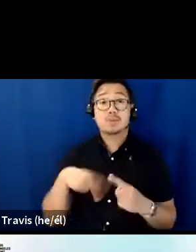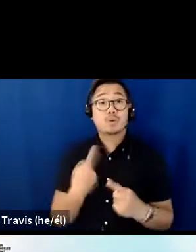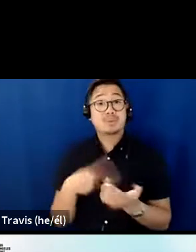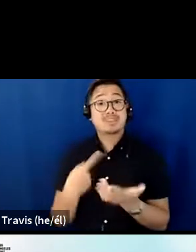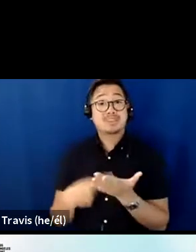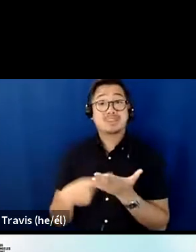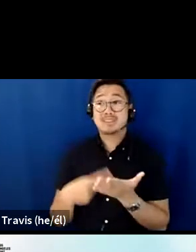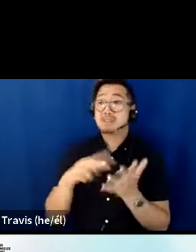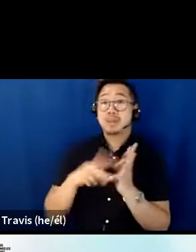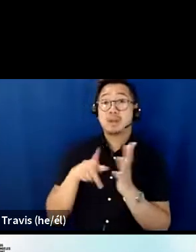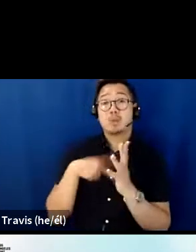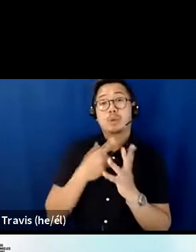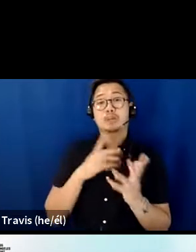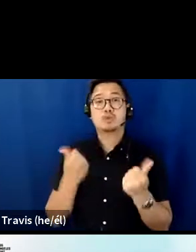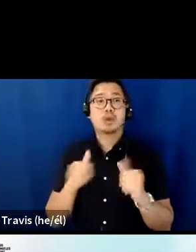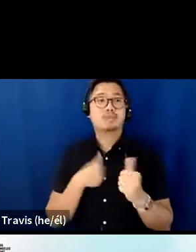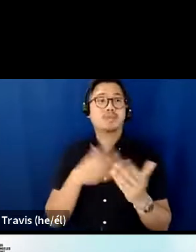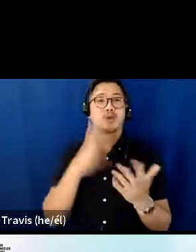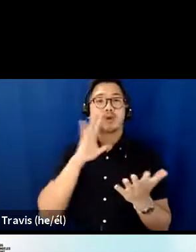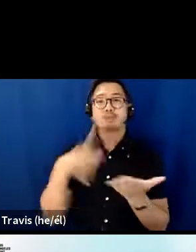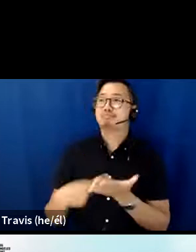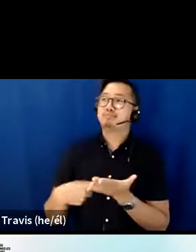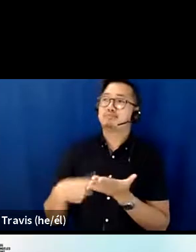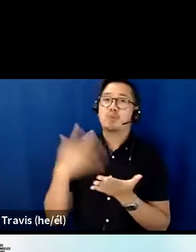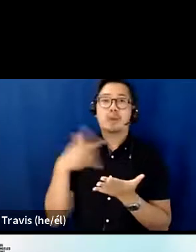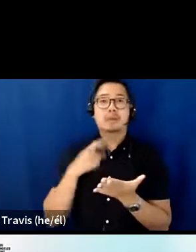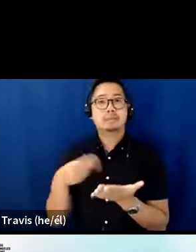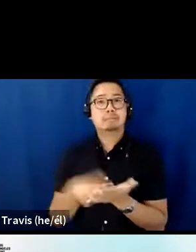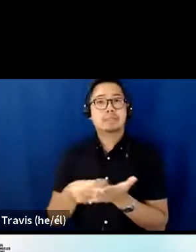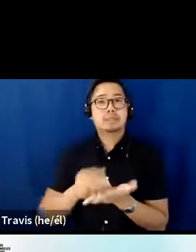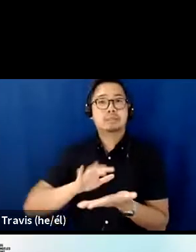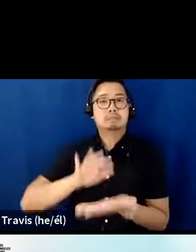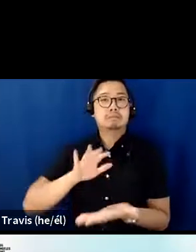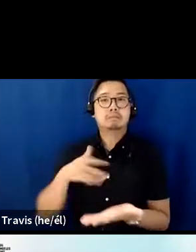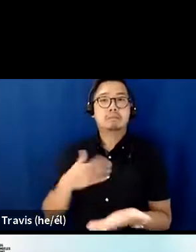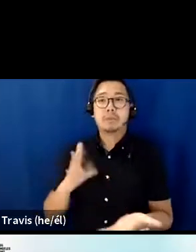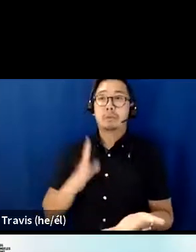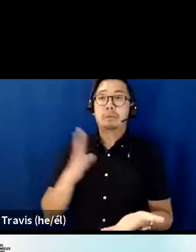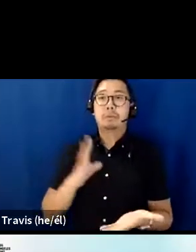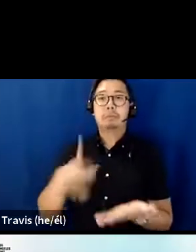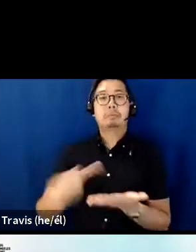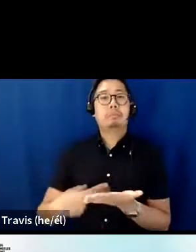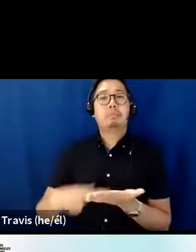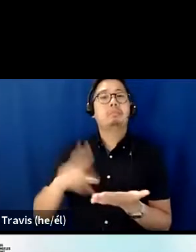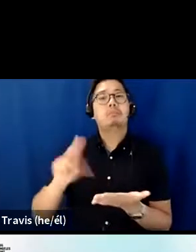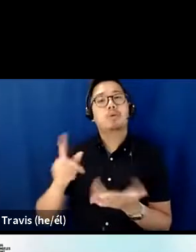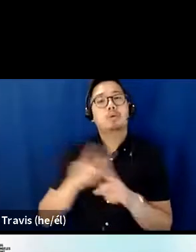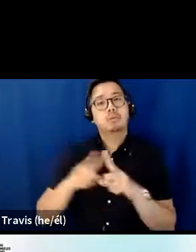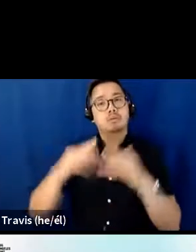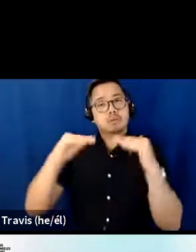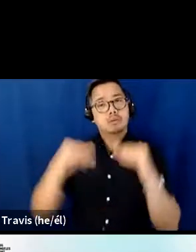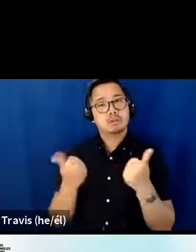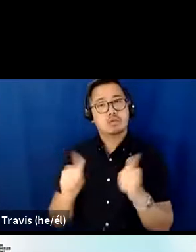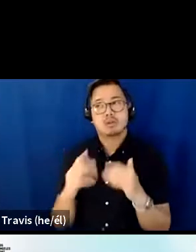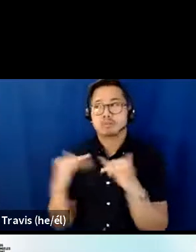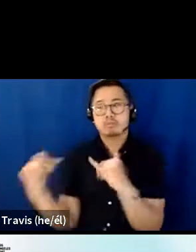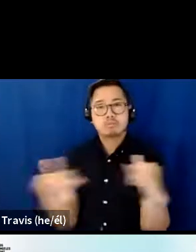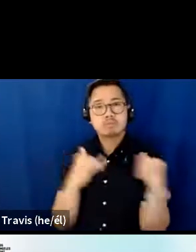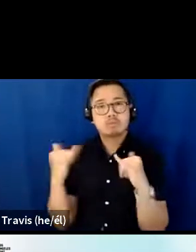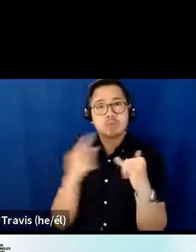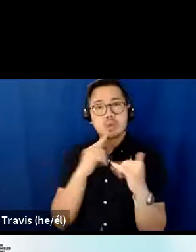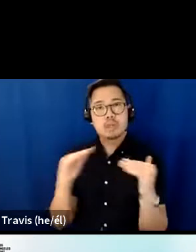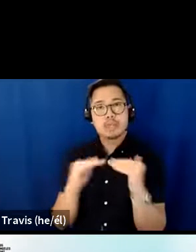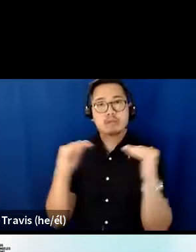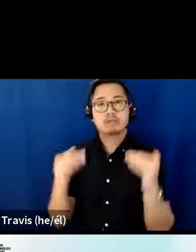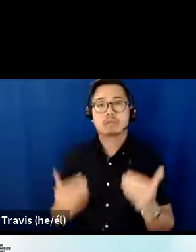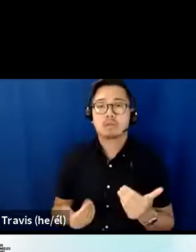keeping it real, as I say, you know, look, break it down for me. You know, all of those things go into mutually helping one another internally and